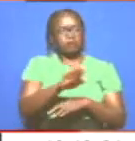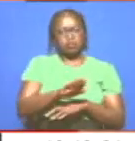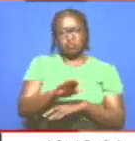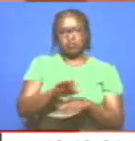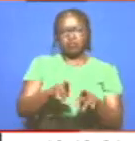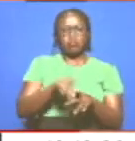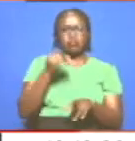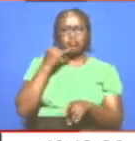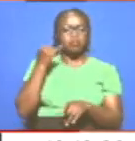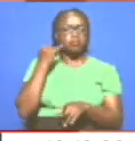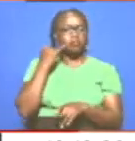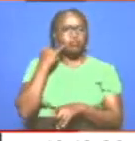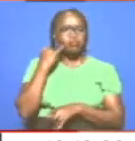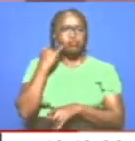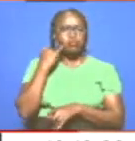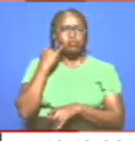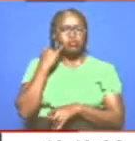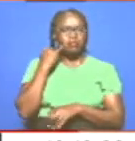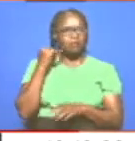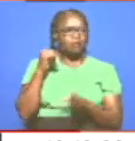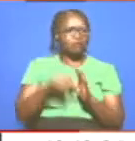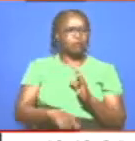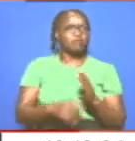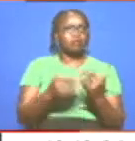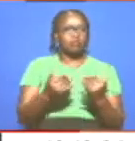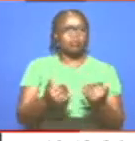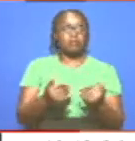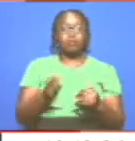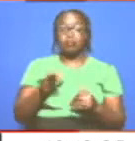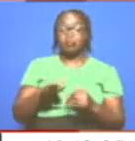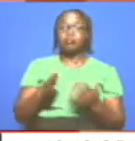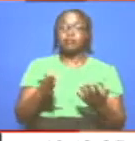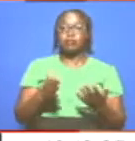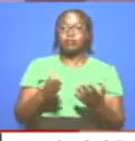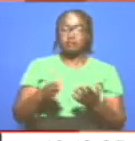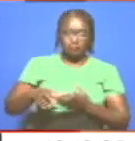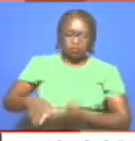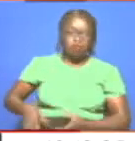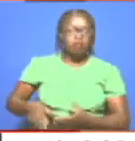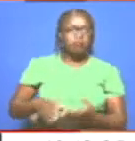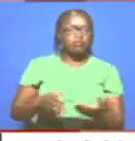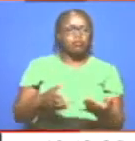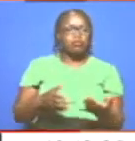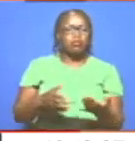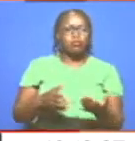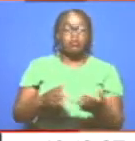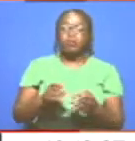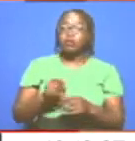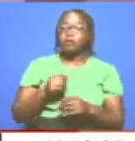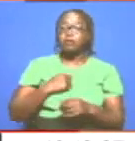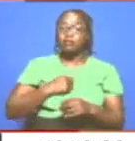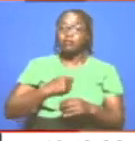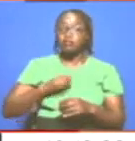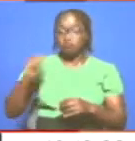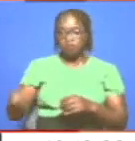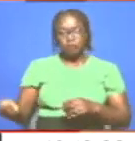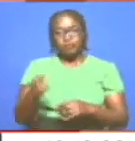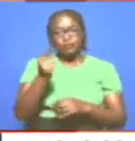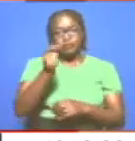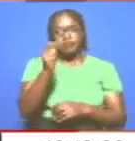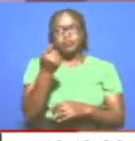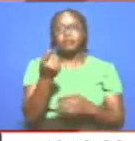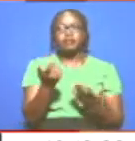that's the heart at the moment of women's rugby, women's cricket in Kenya. Kennedy has just infected me